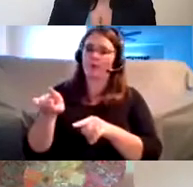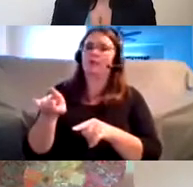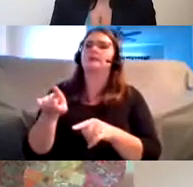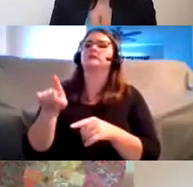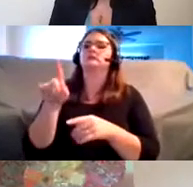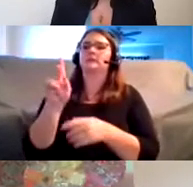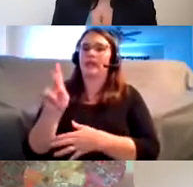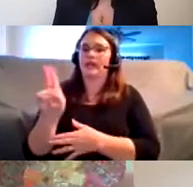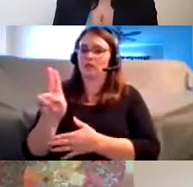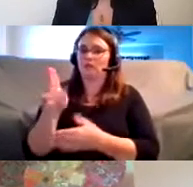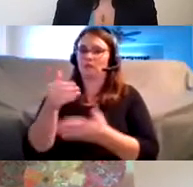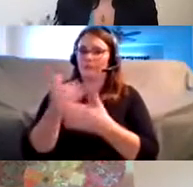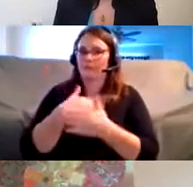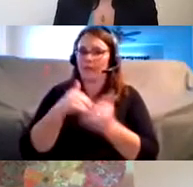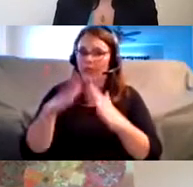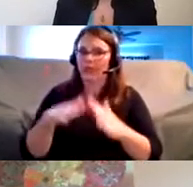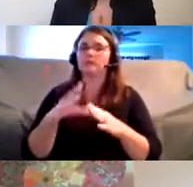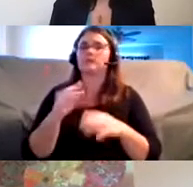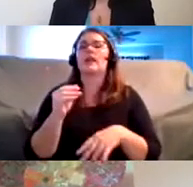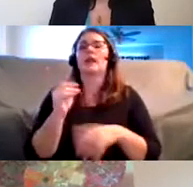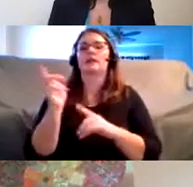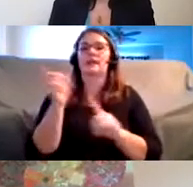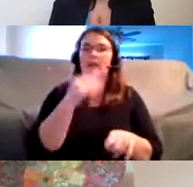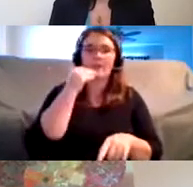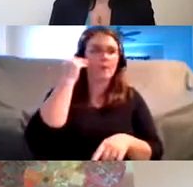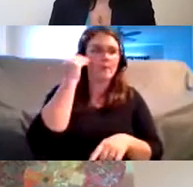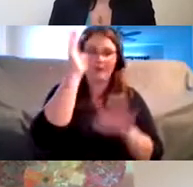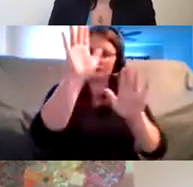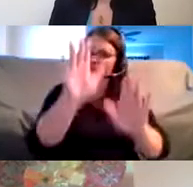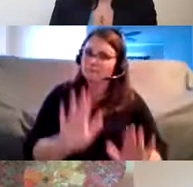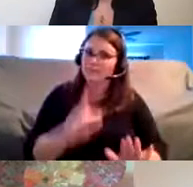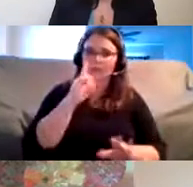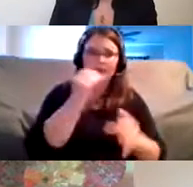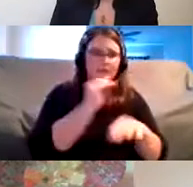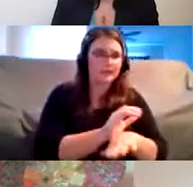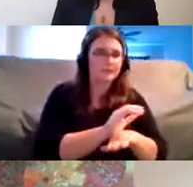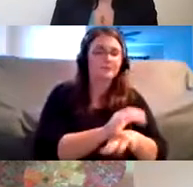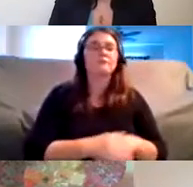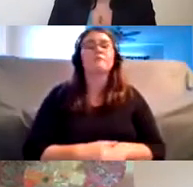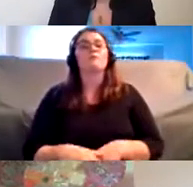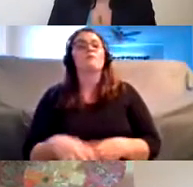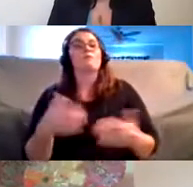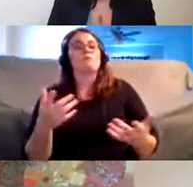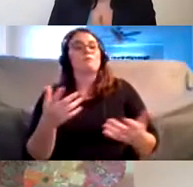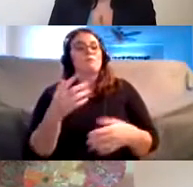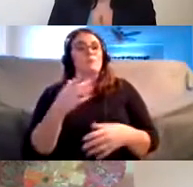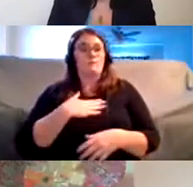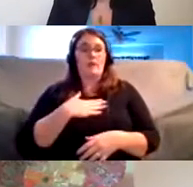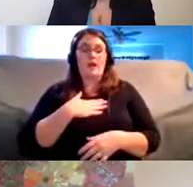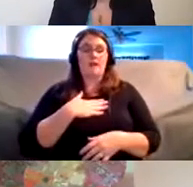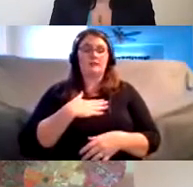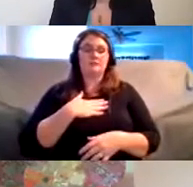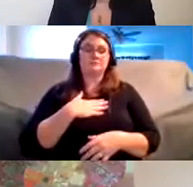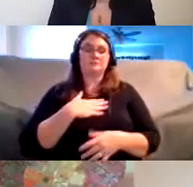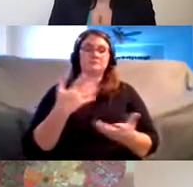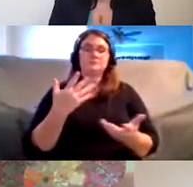I was planning on going to law school after undergrad. Like many children